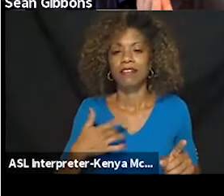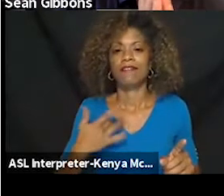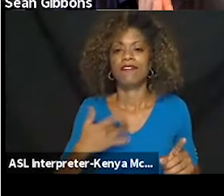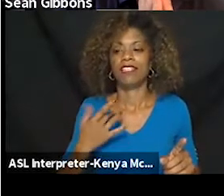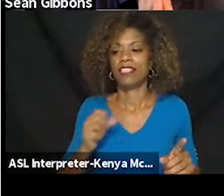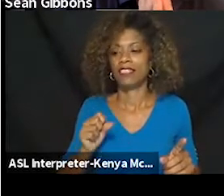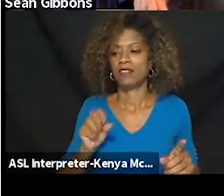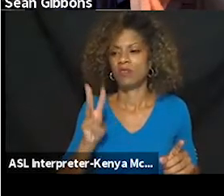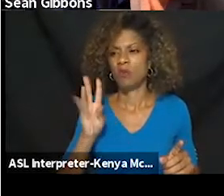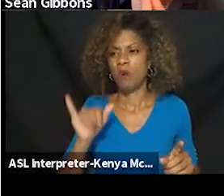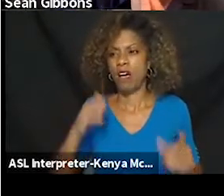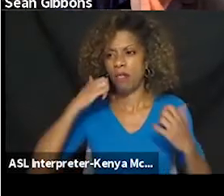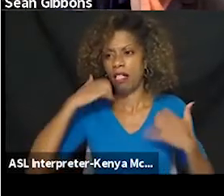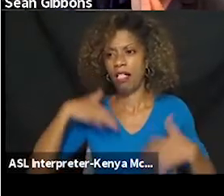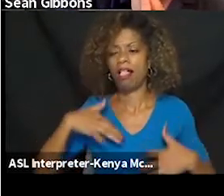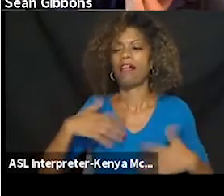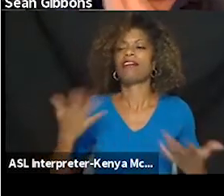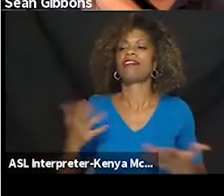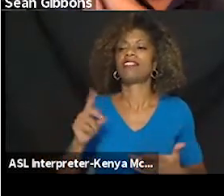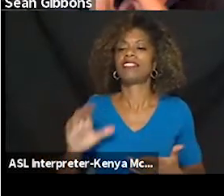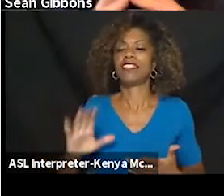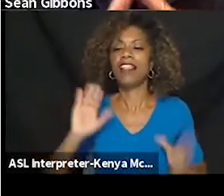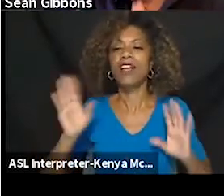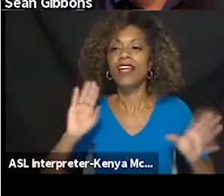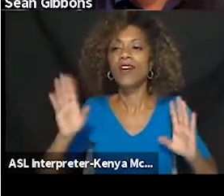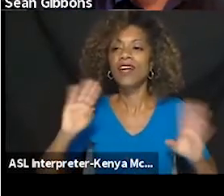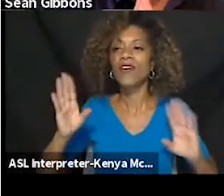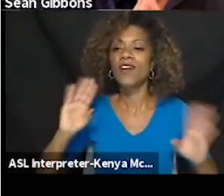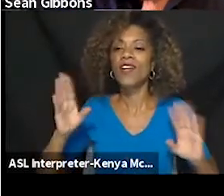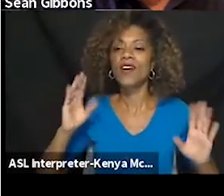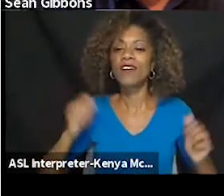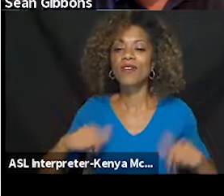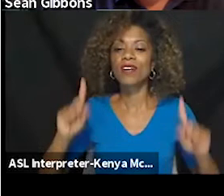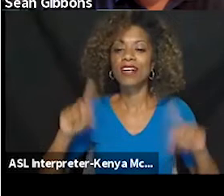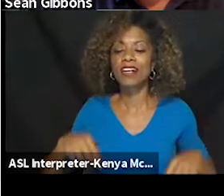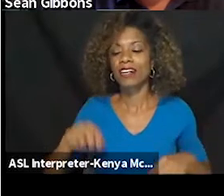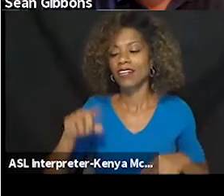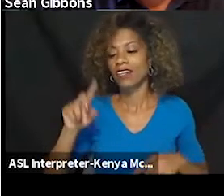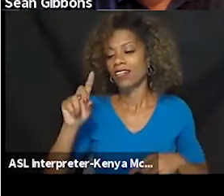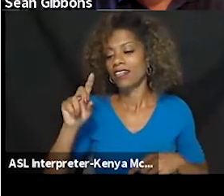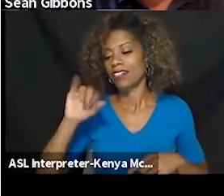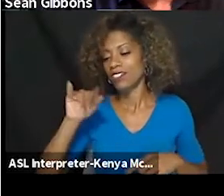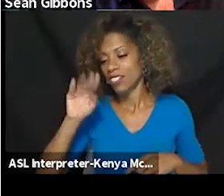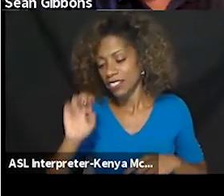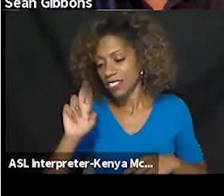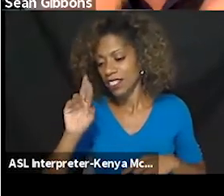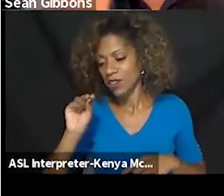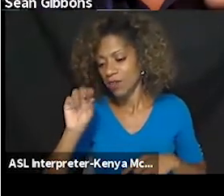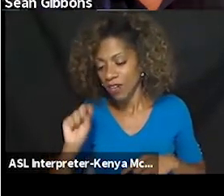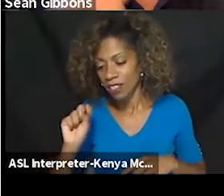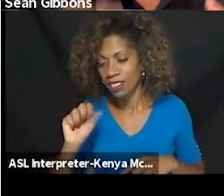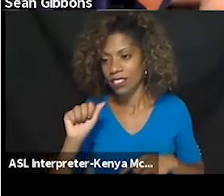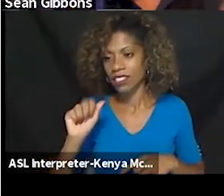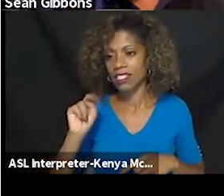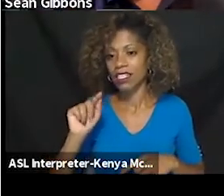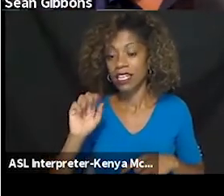DC, Maryland area of Los Angeles. Angela, Kareem, Catherine, Dan, Jesse, Ross, how are you? Annette, Andrea. All right, starting